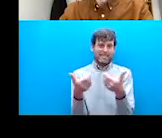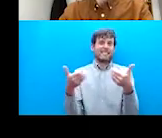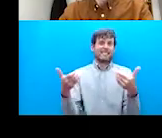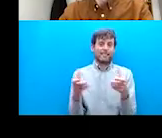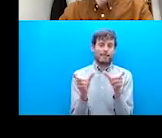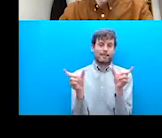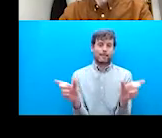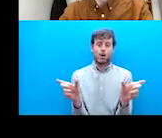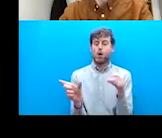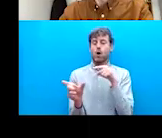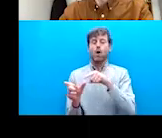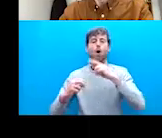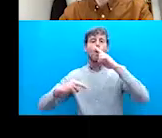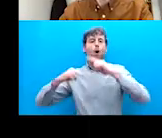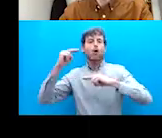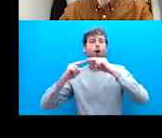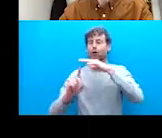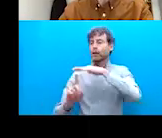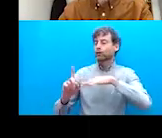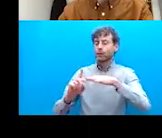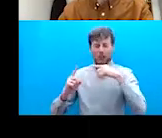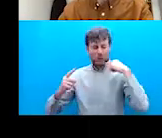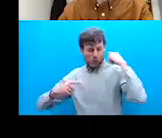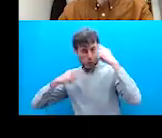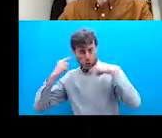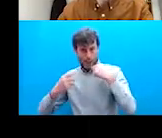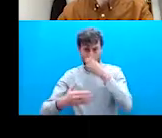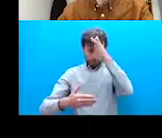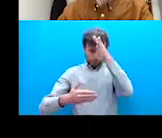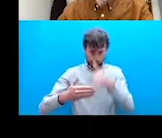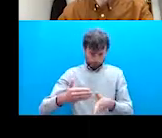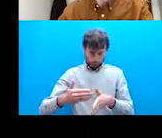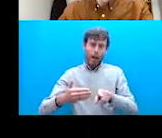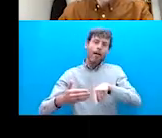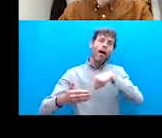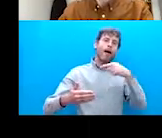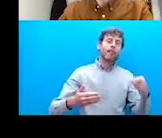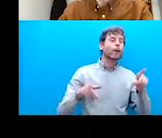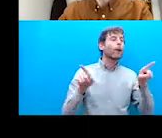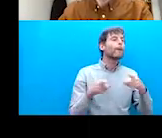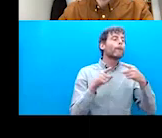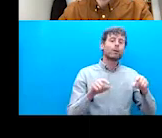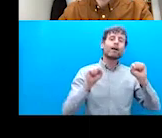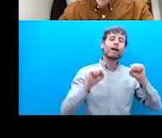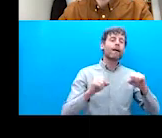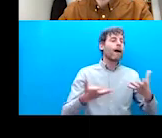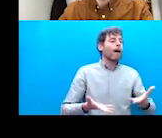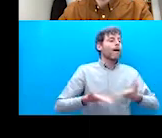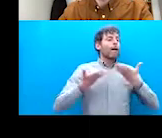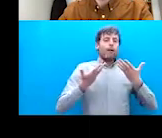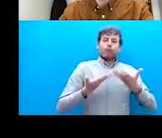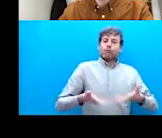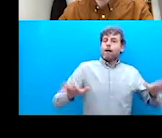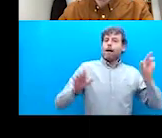noisy, music can be relaxing. And they also read composed sentences where the